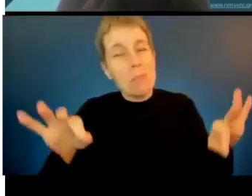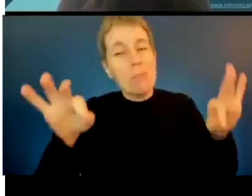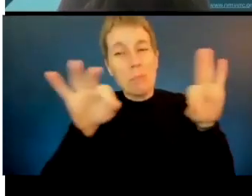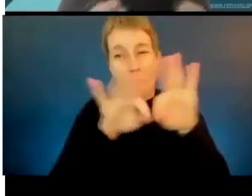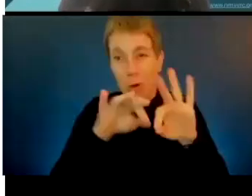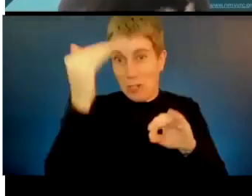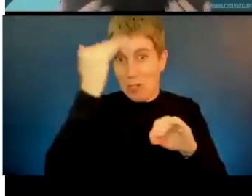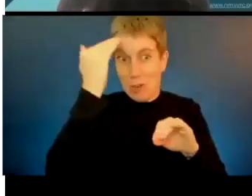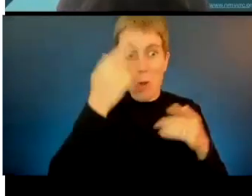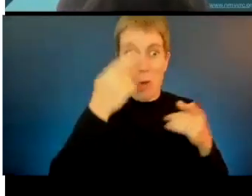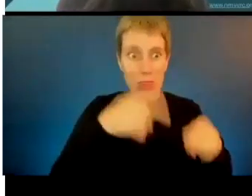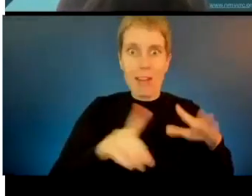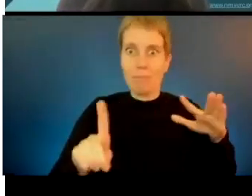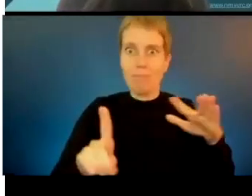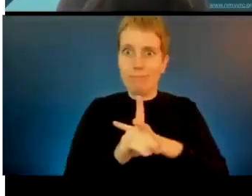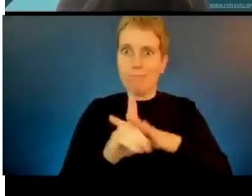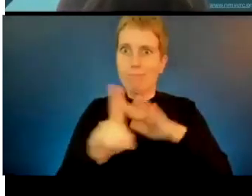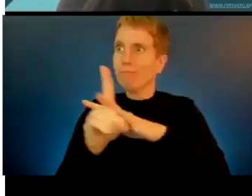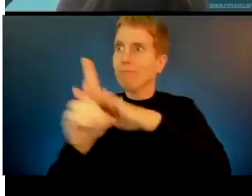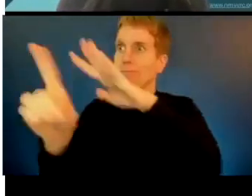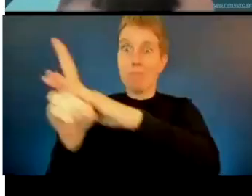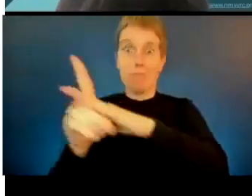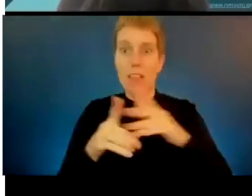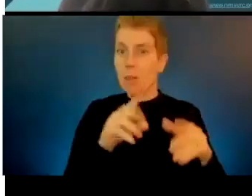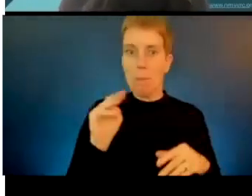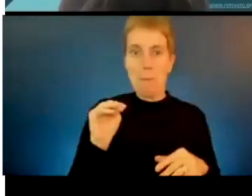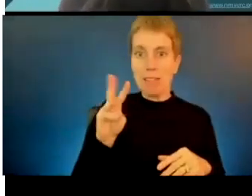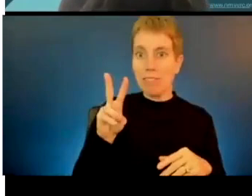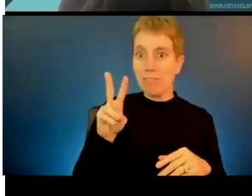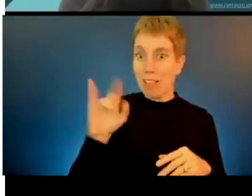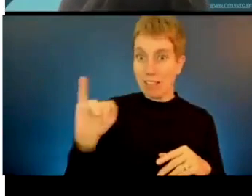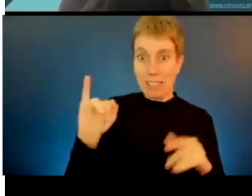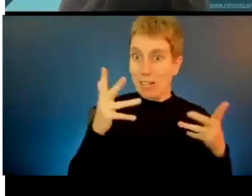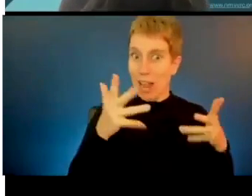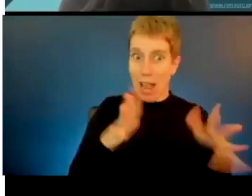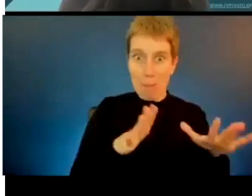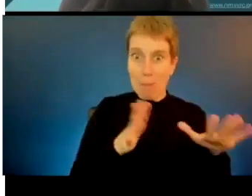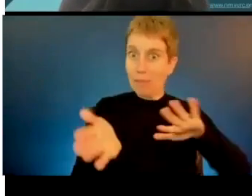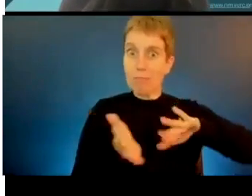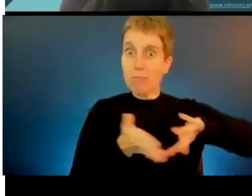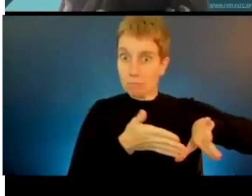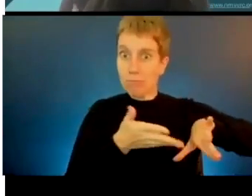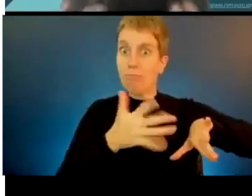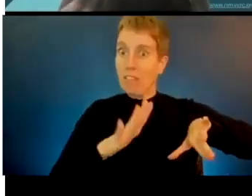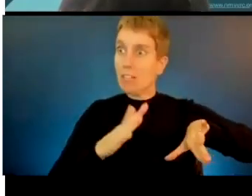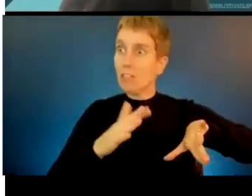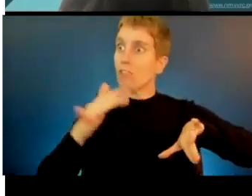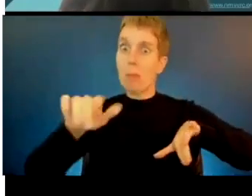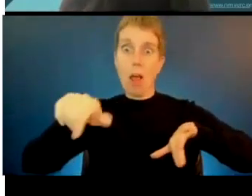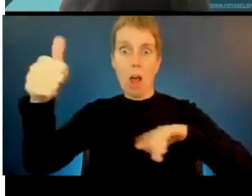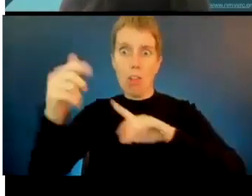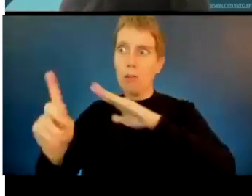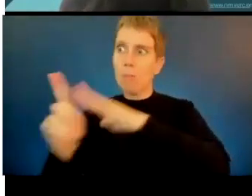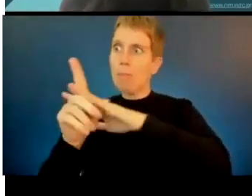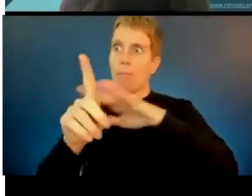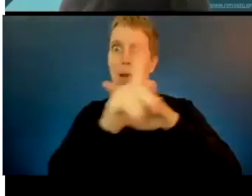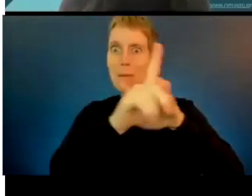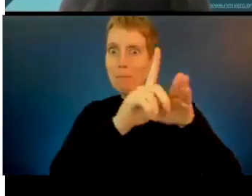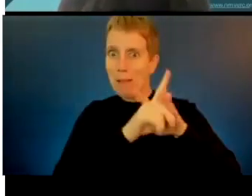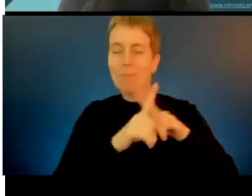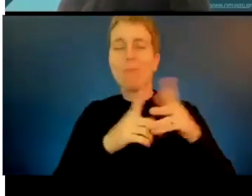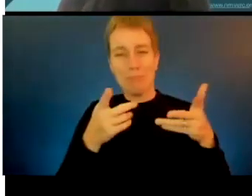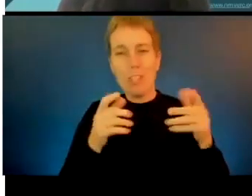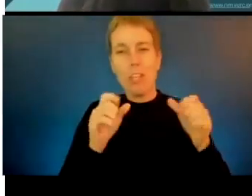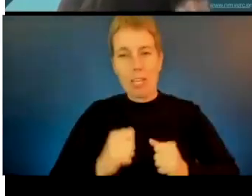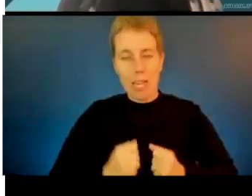can come up even after your mass violence incident as other incidents occur across the country and serve as reminders of that incident. So